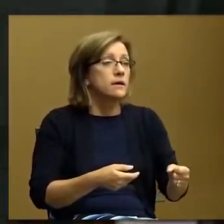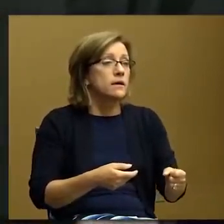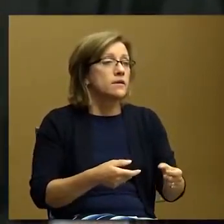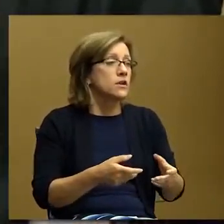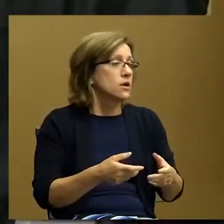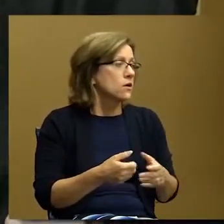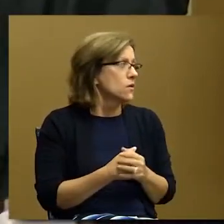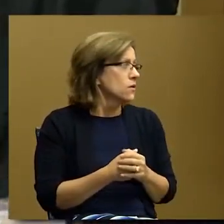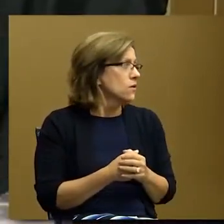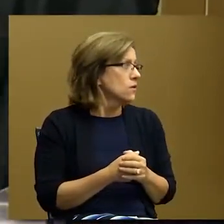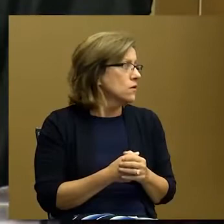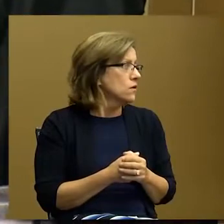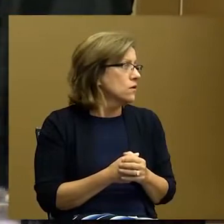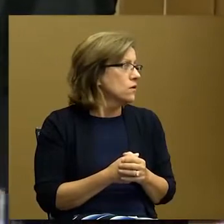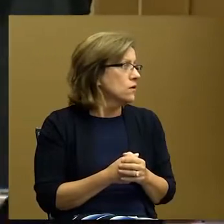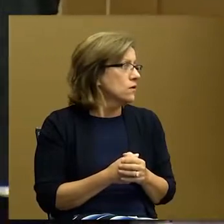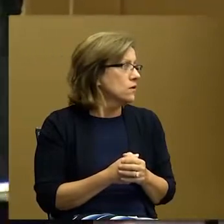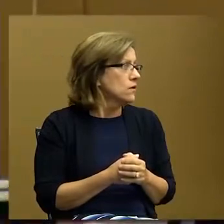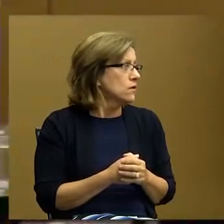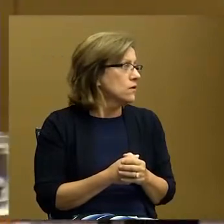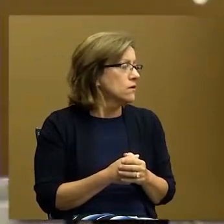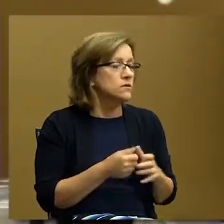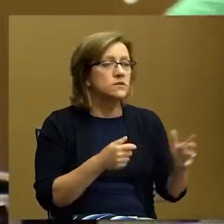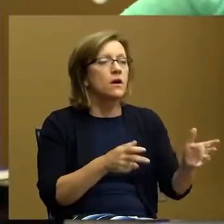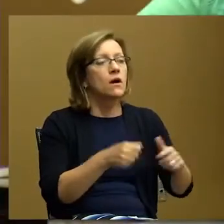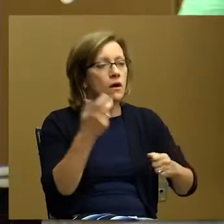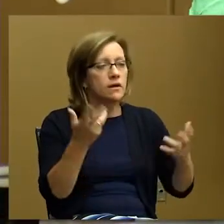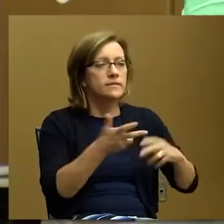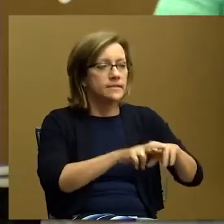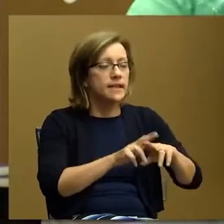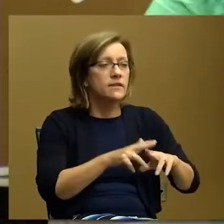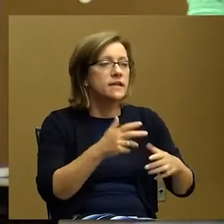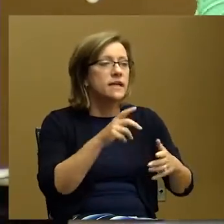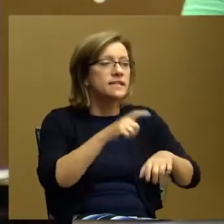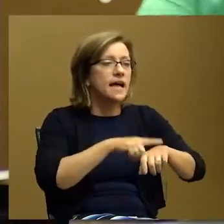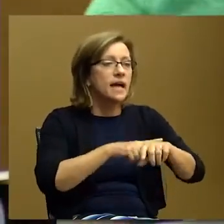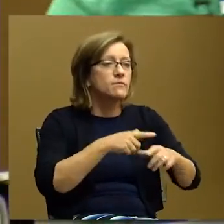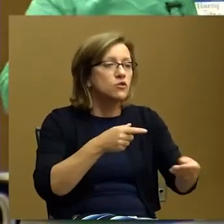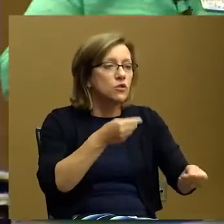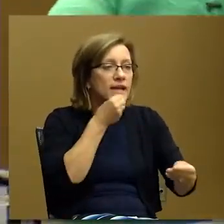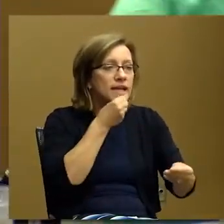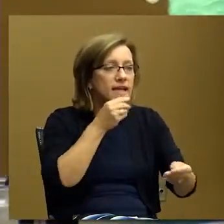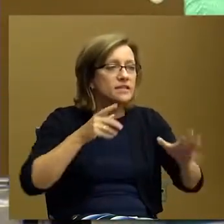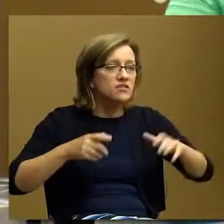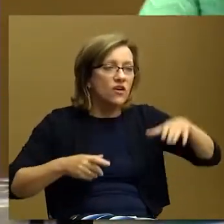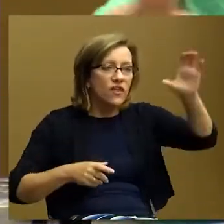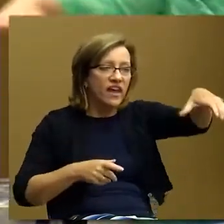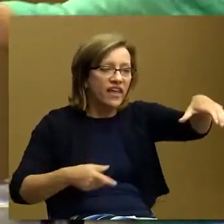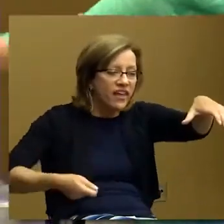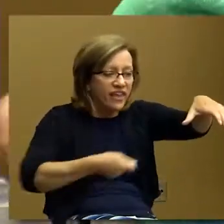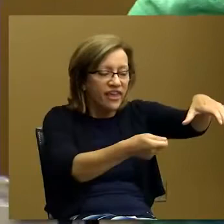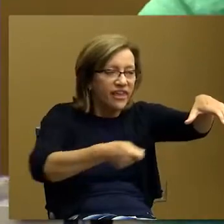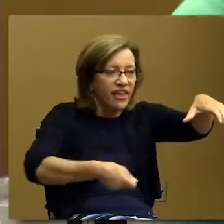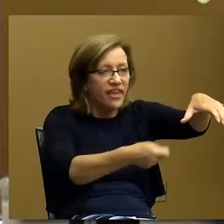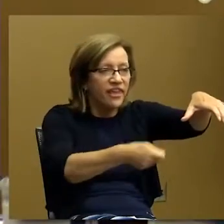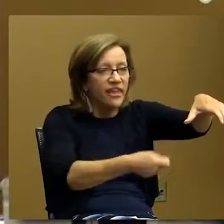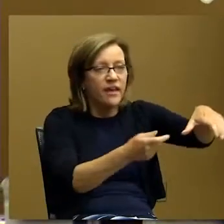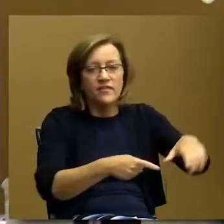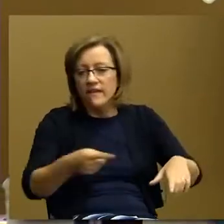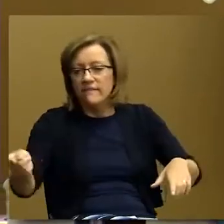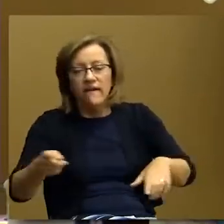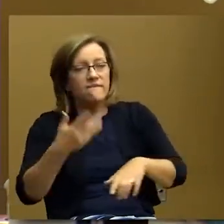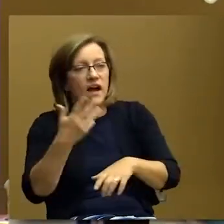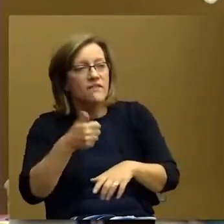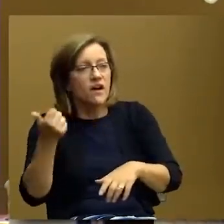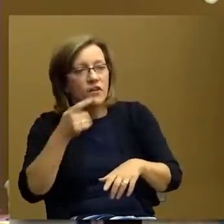cubby, and oh gosh, it's time to feed, so here we go, you know. And they're feeding, but they've got 5 others that they're trying